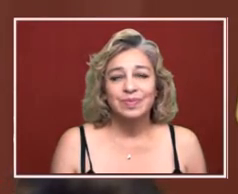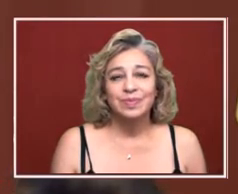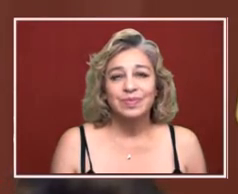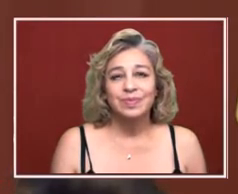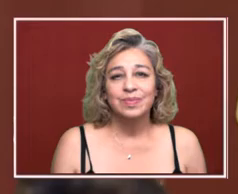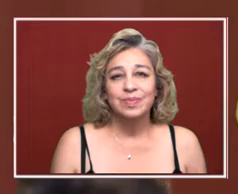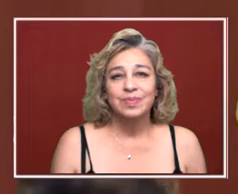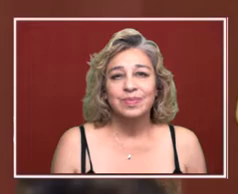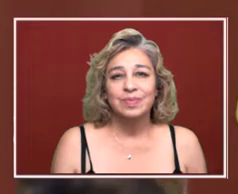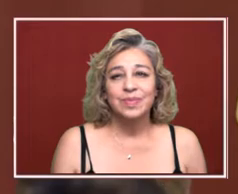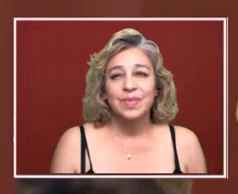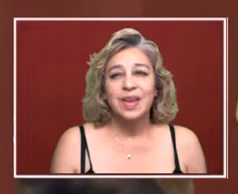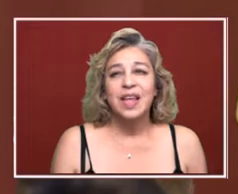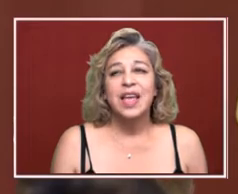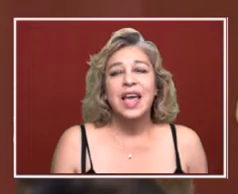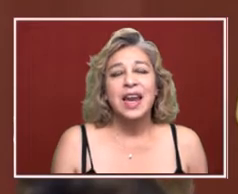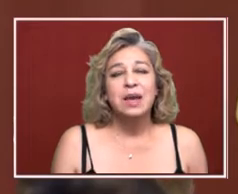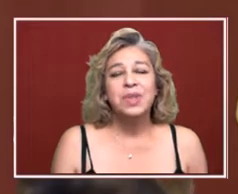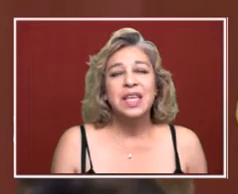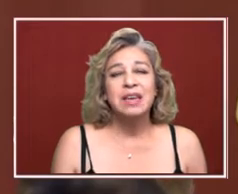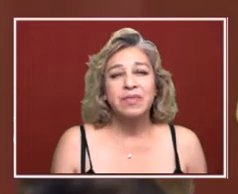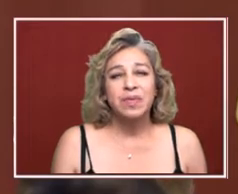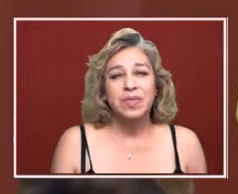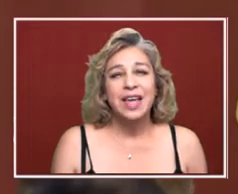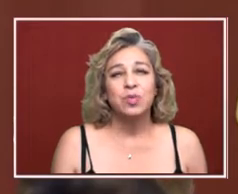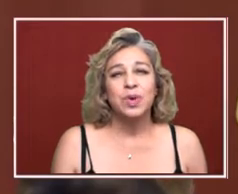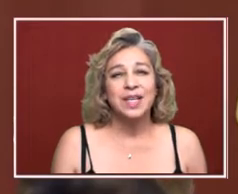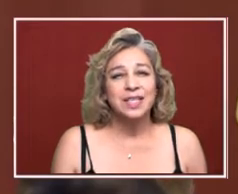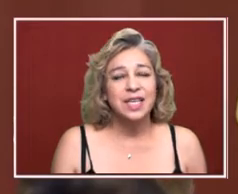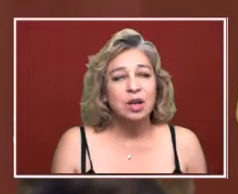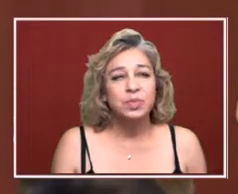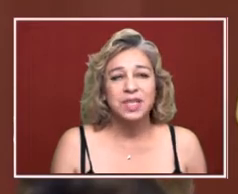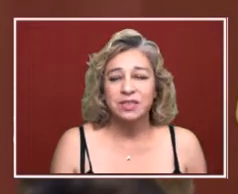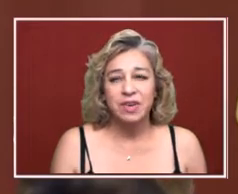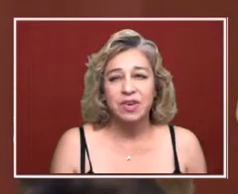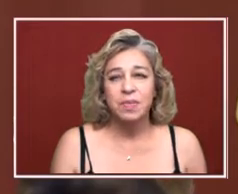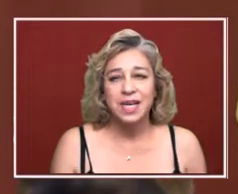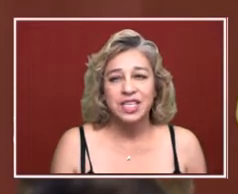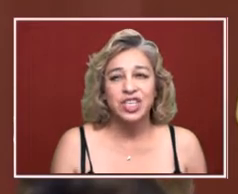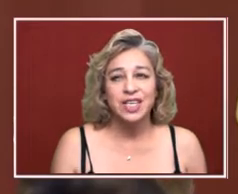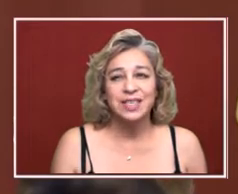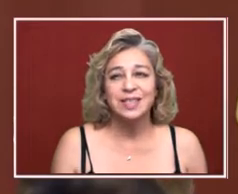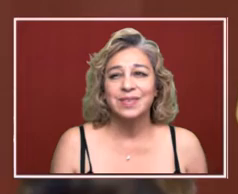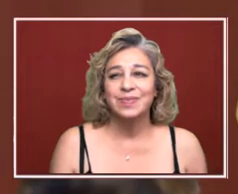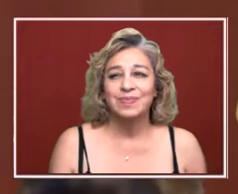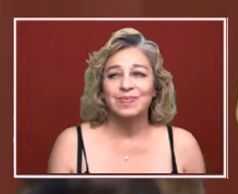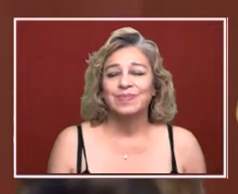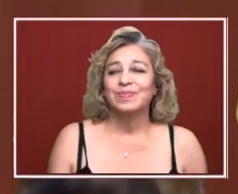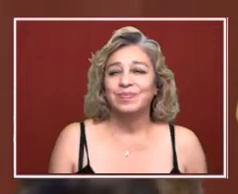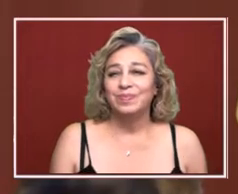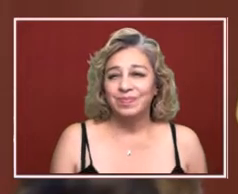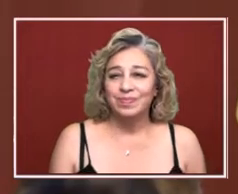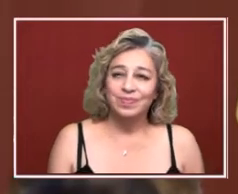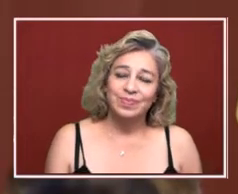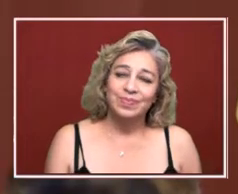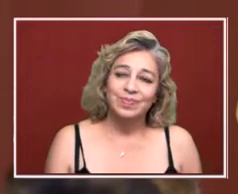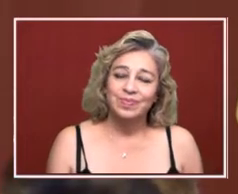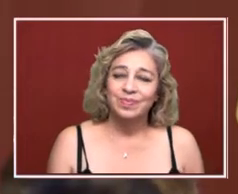nos ha ayudado mucho. And I believe that what has helped us very much is